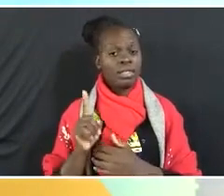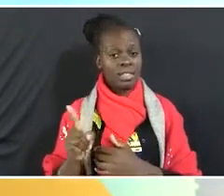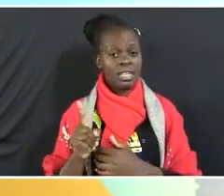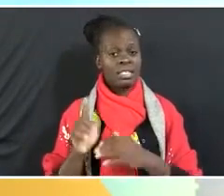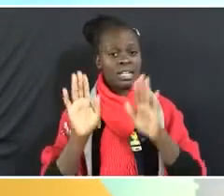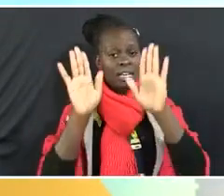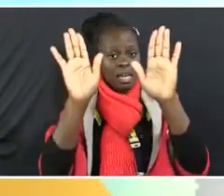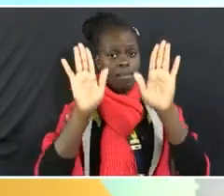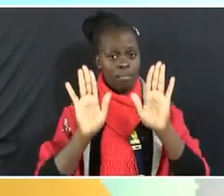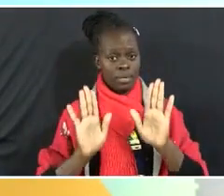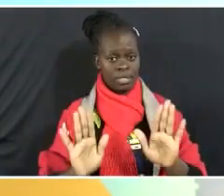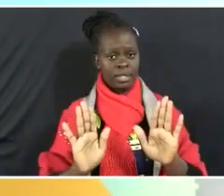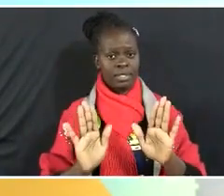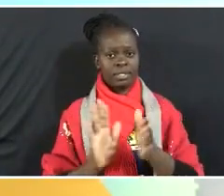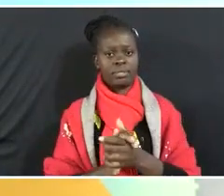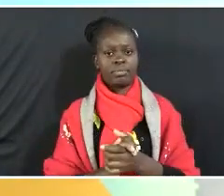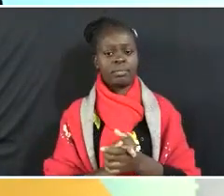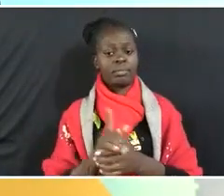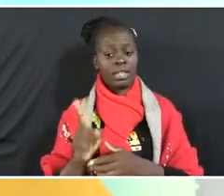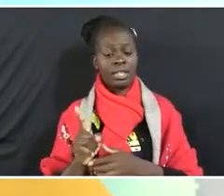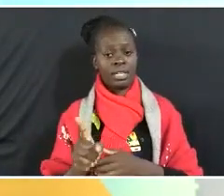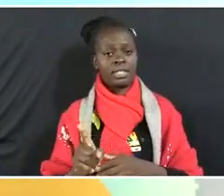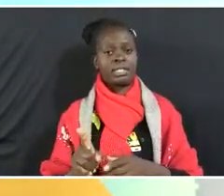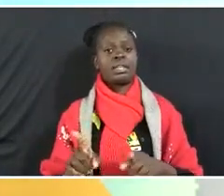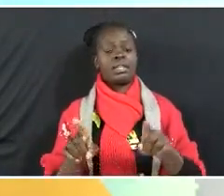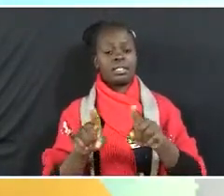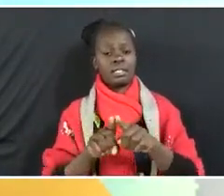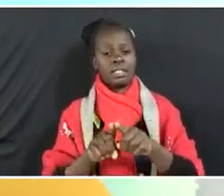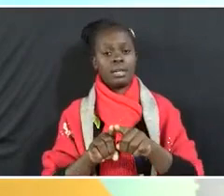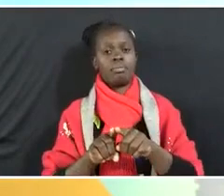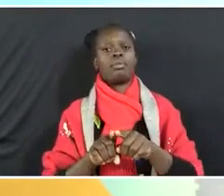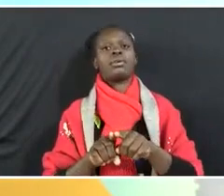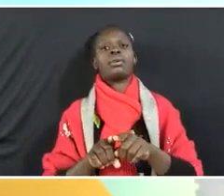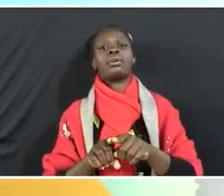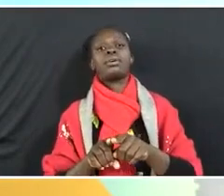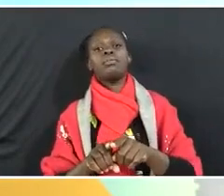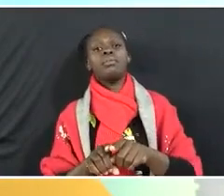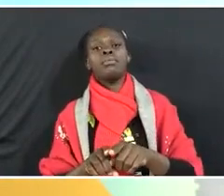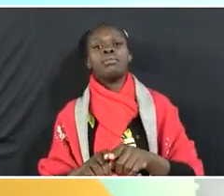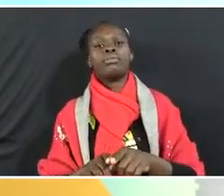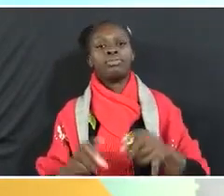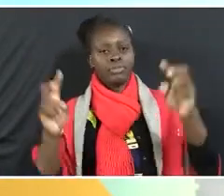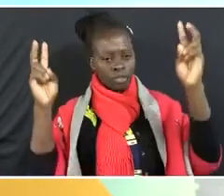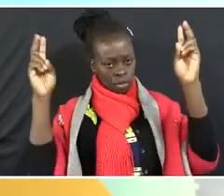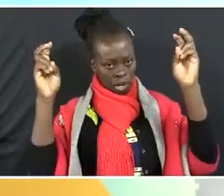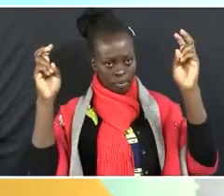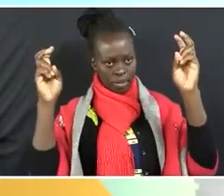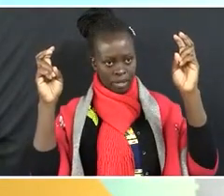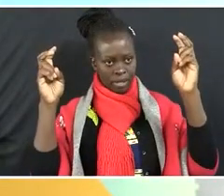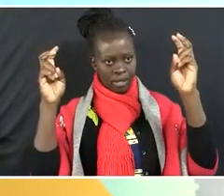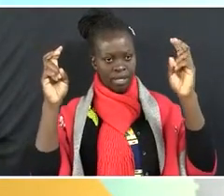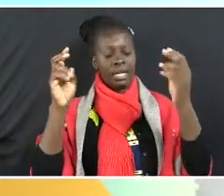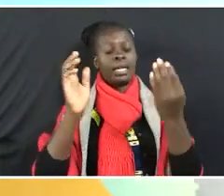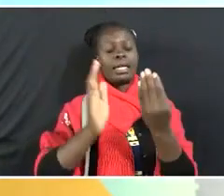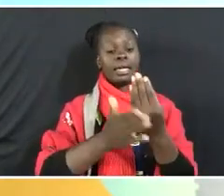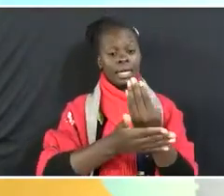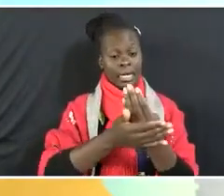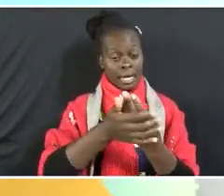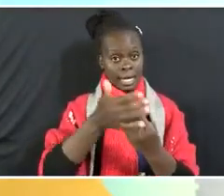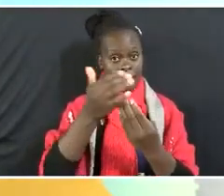And this ties with the message of the hour. Our title for the message today is Handle with Care.